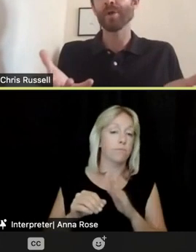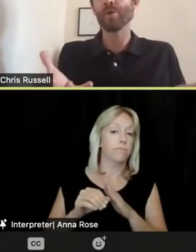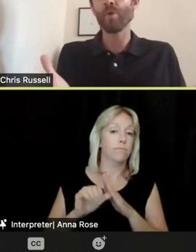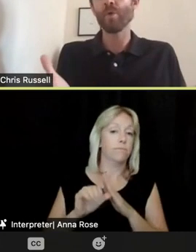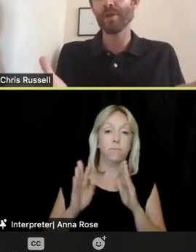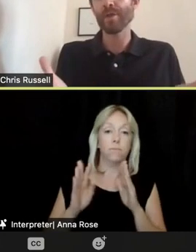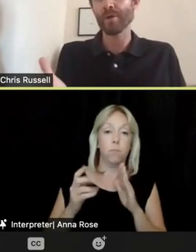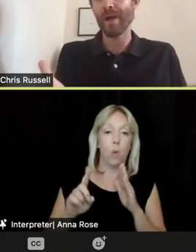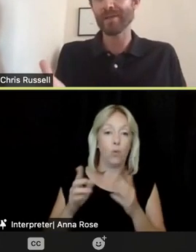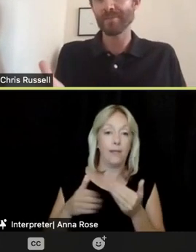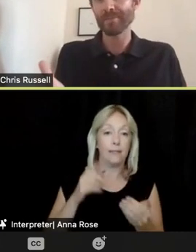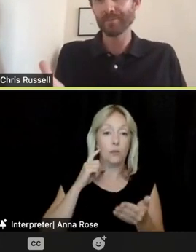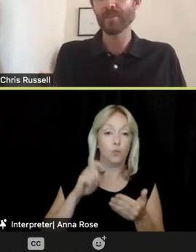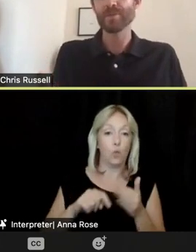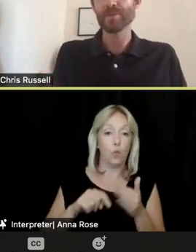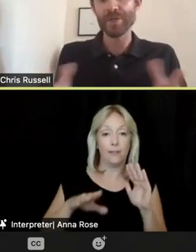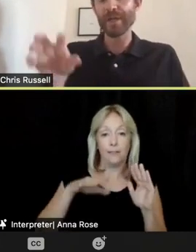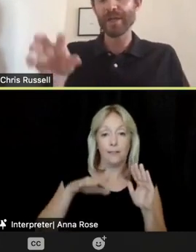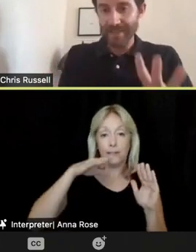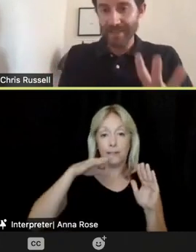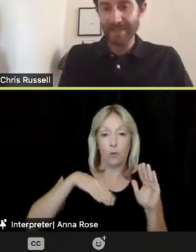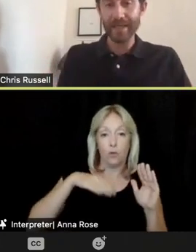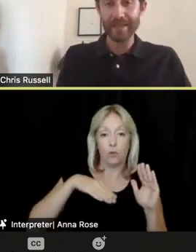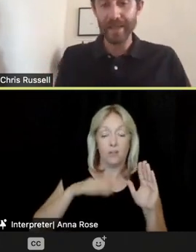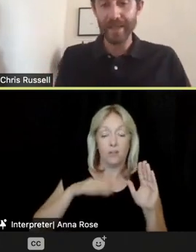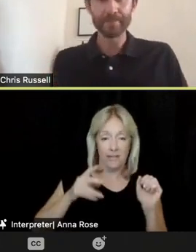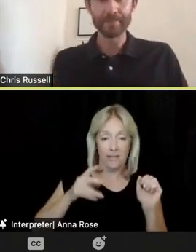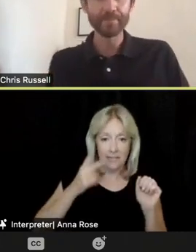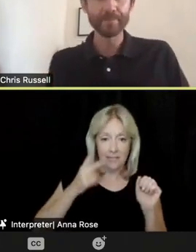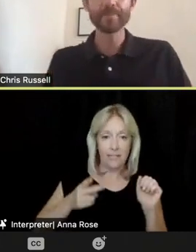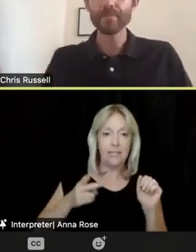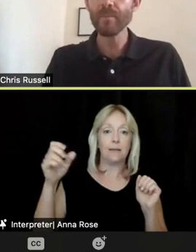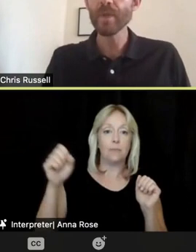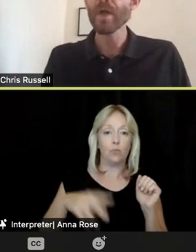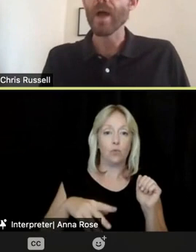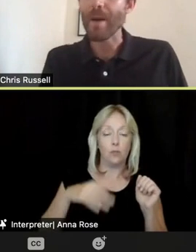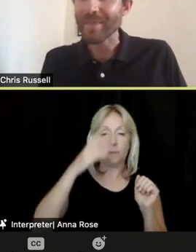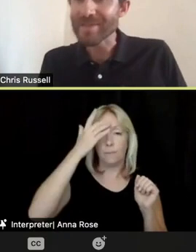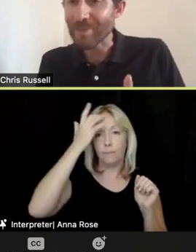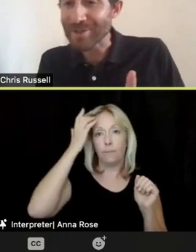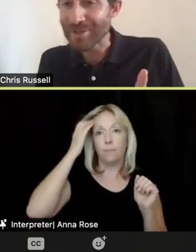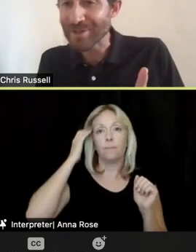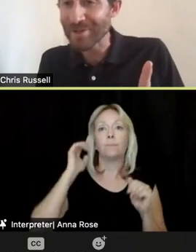little more than it would otherwise. So she can really see that it's there.